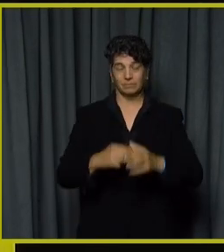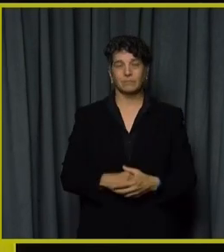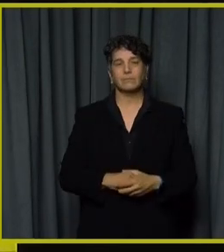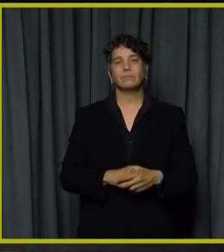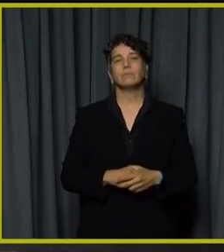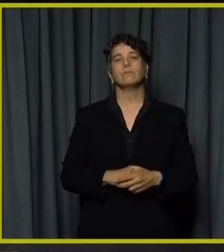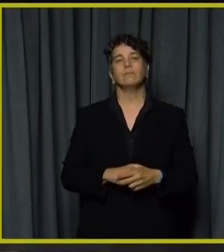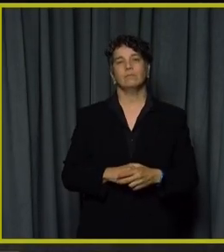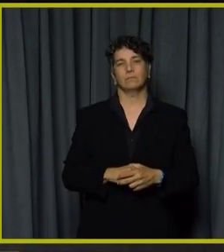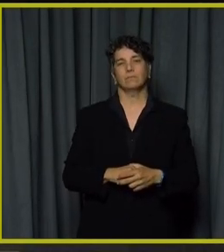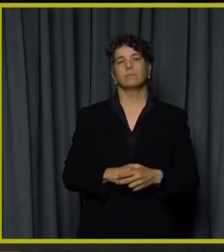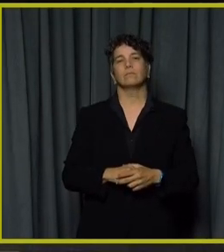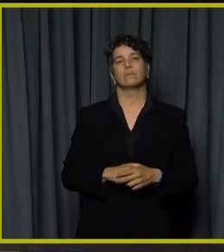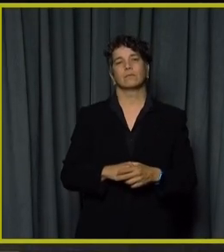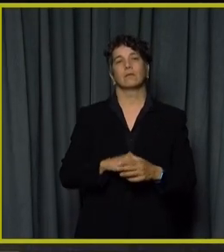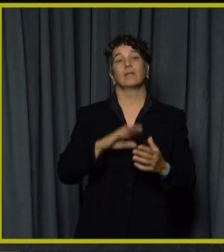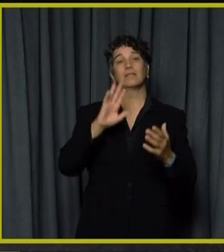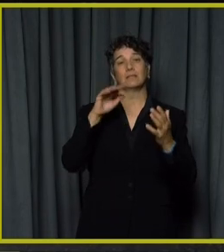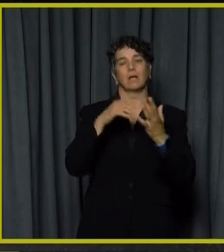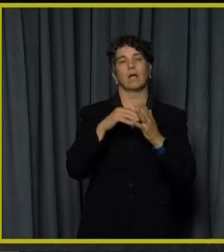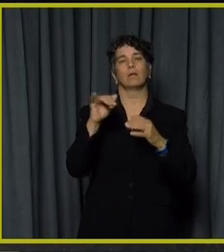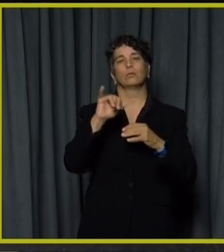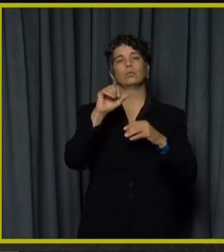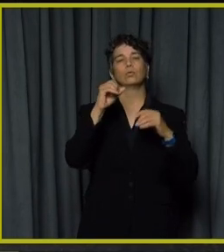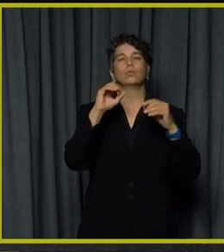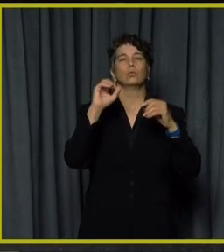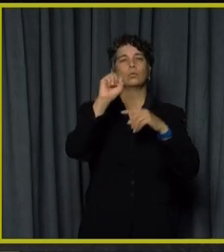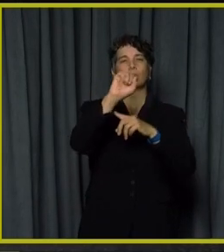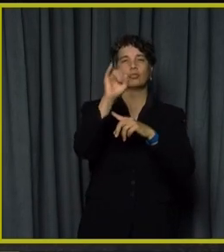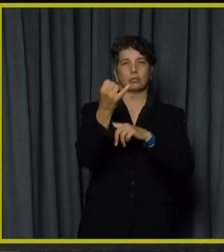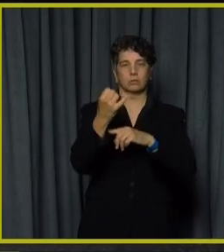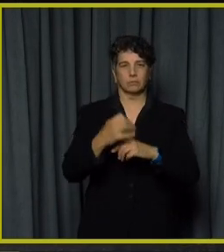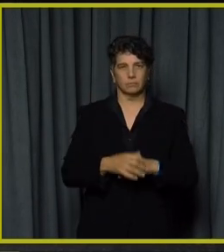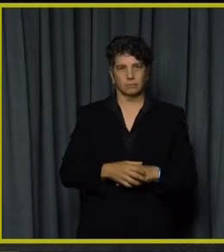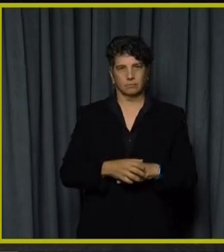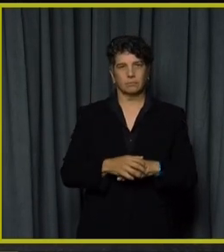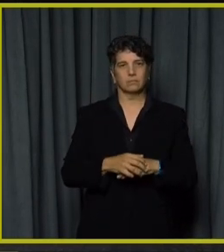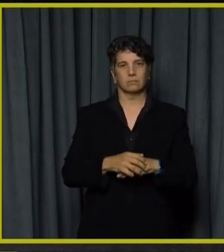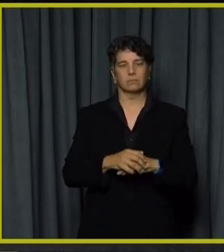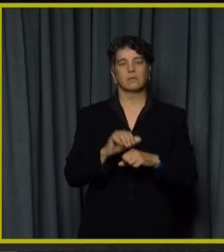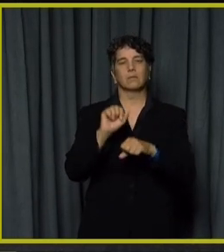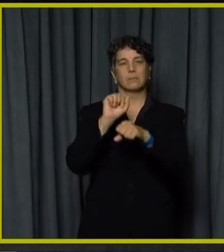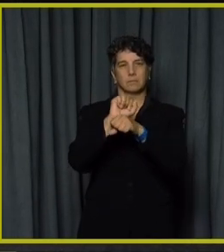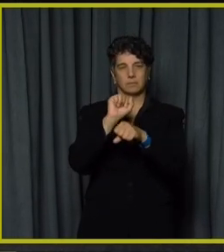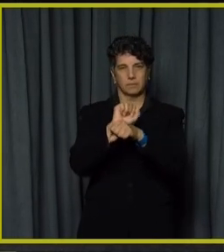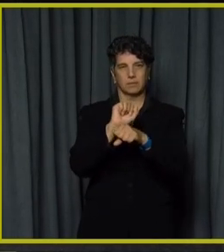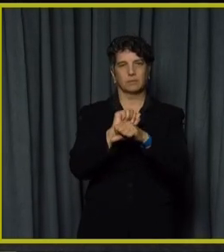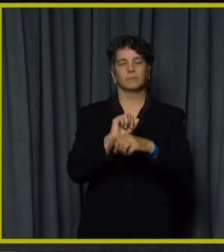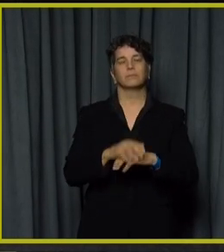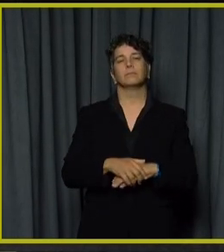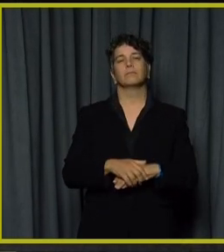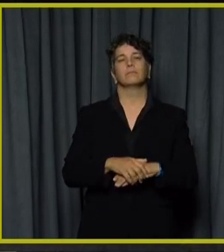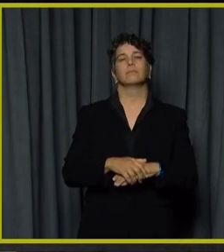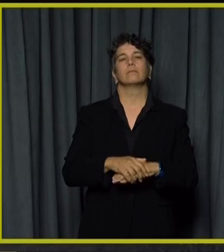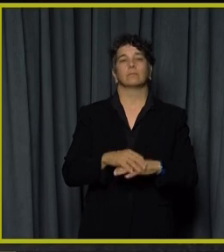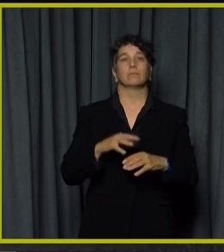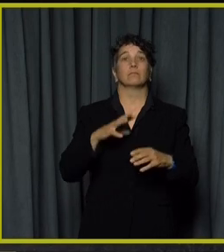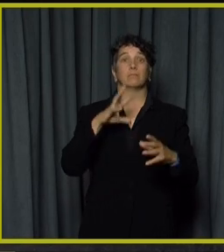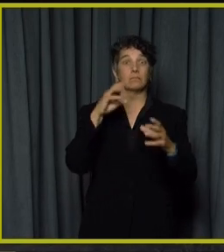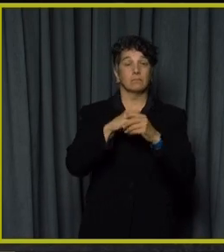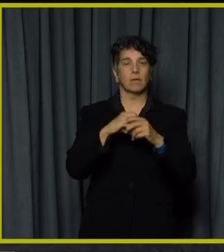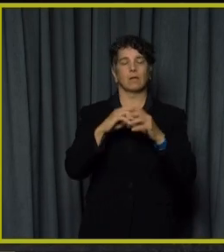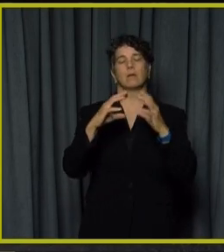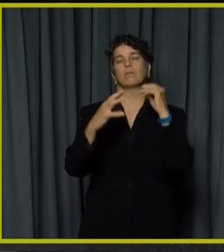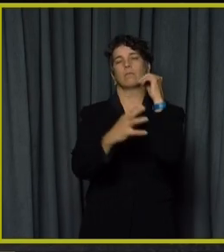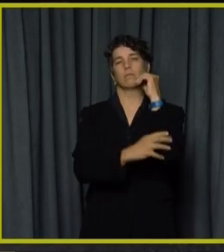Justice at Union Theological Seminary and the co-chair of the Poor People's Campaign, A National Call for Moral